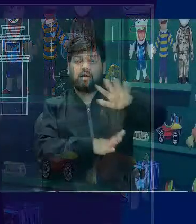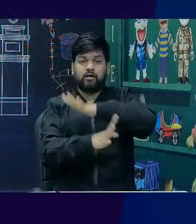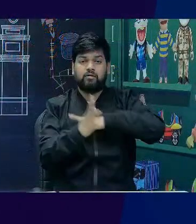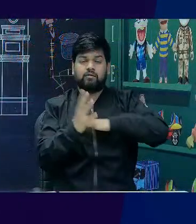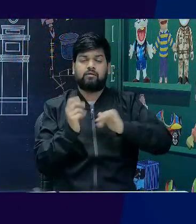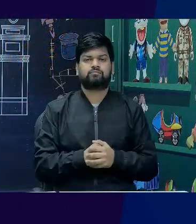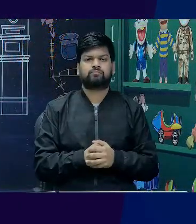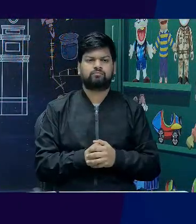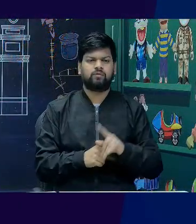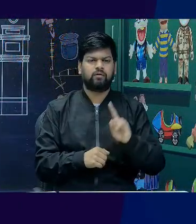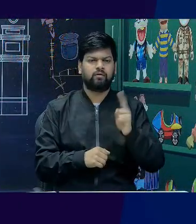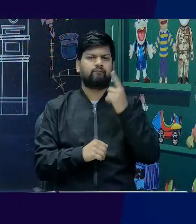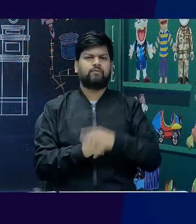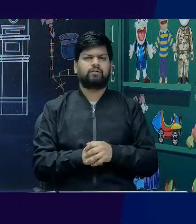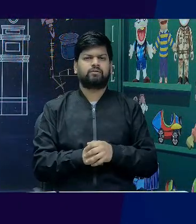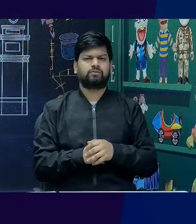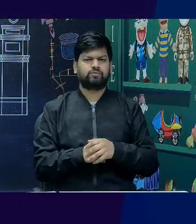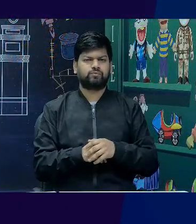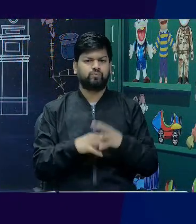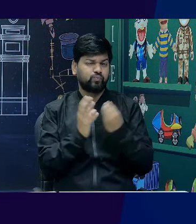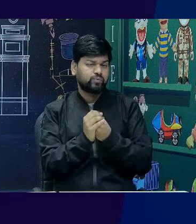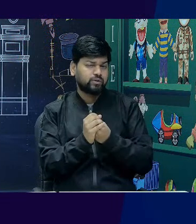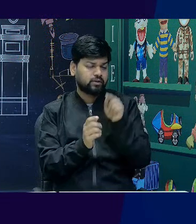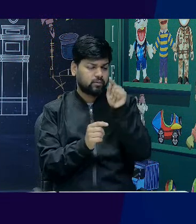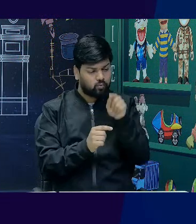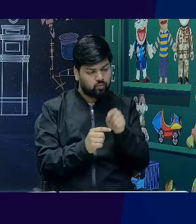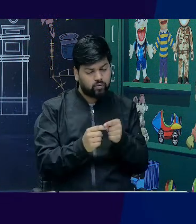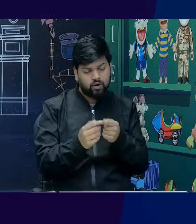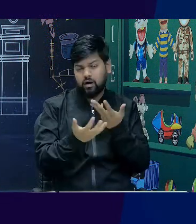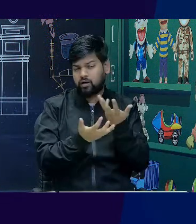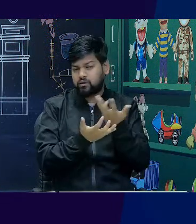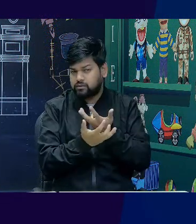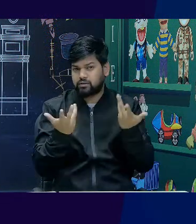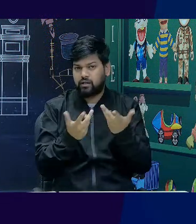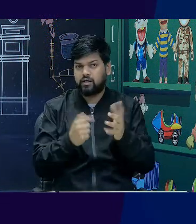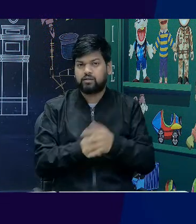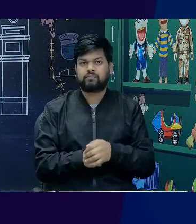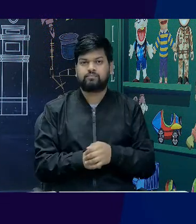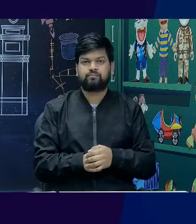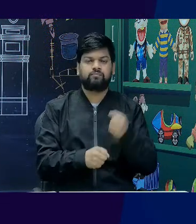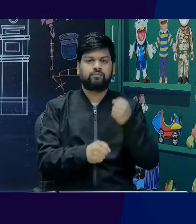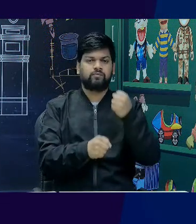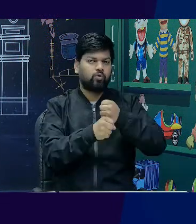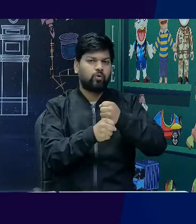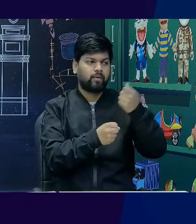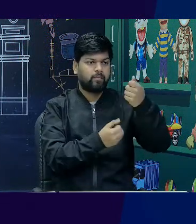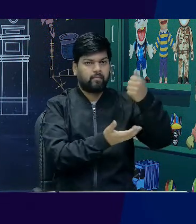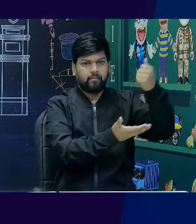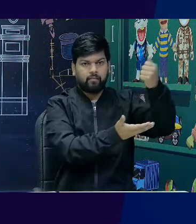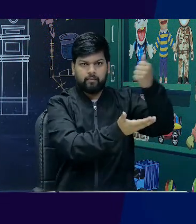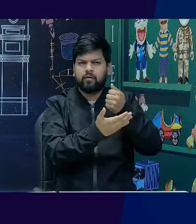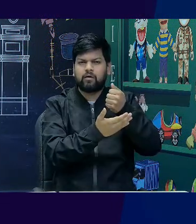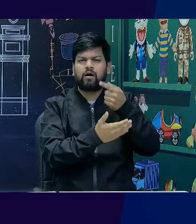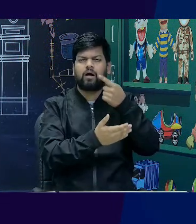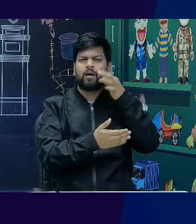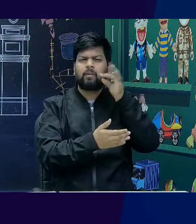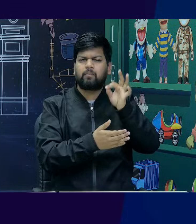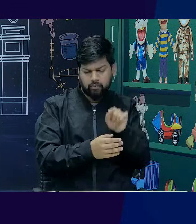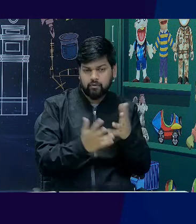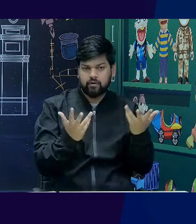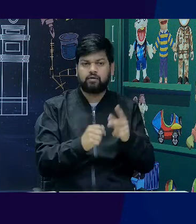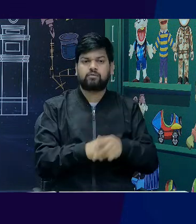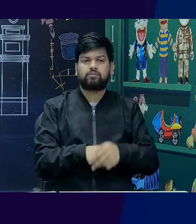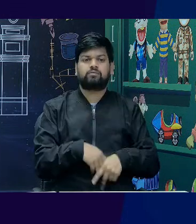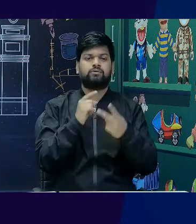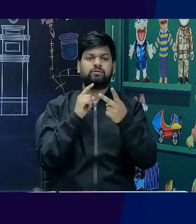through, first we will discuss the concept and importance of government budget. Then we will go on to the expenditure and